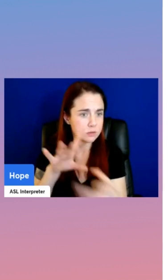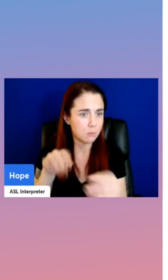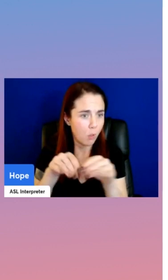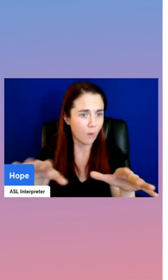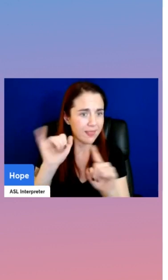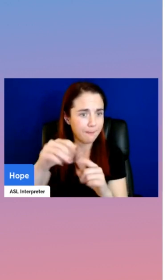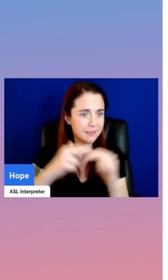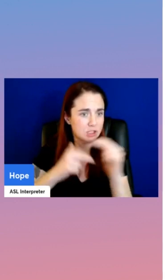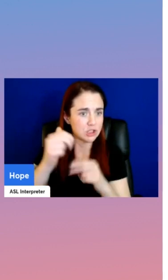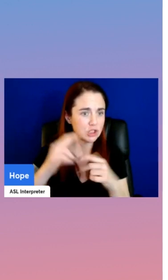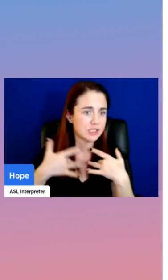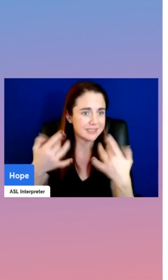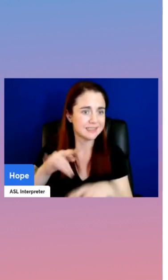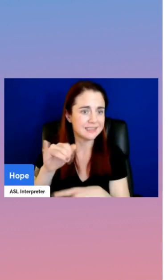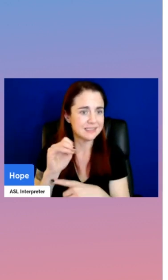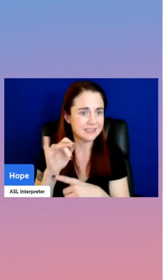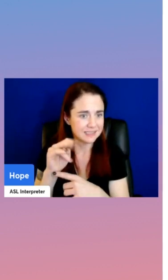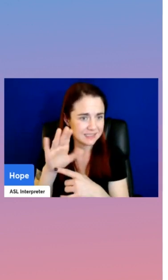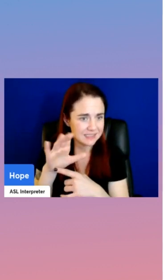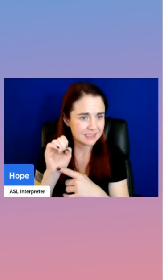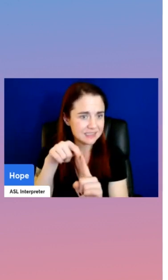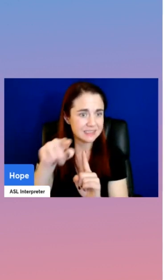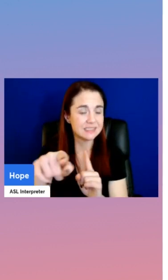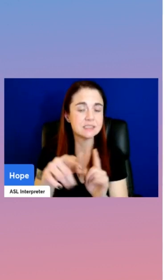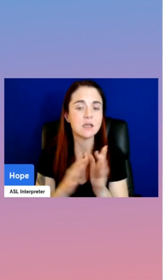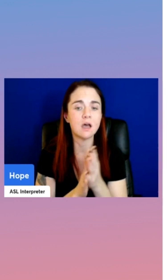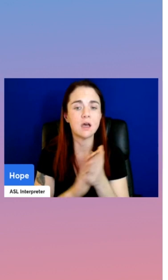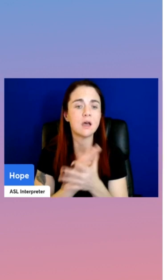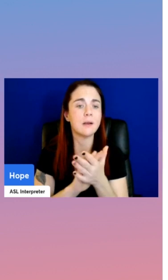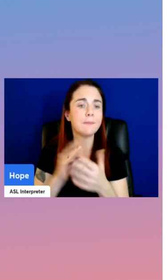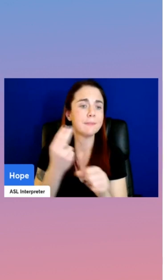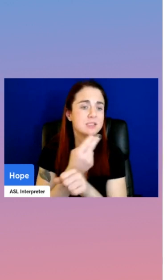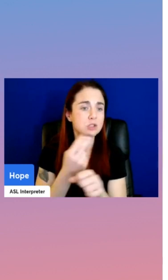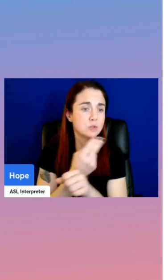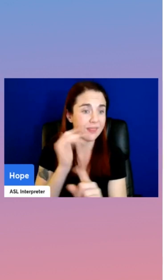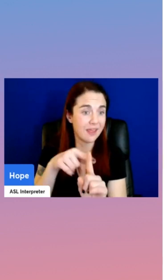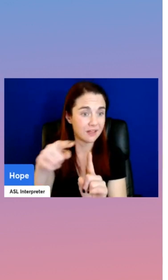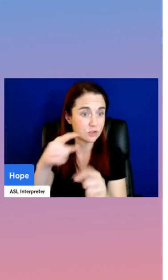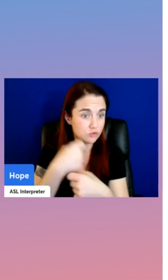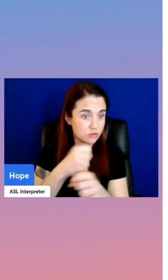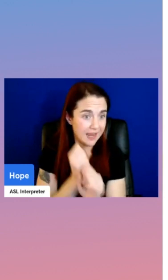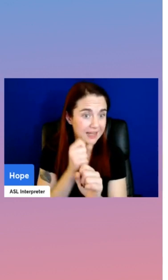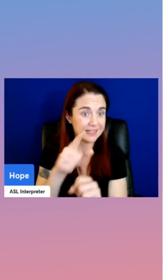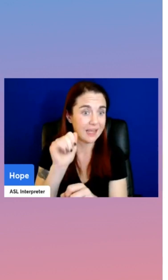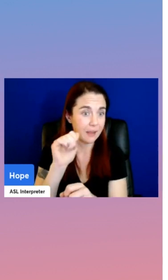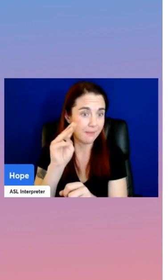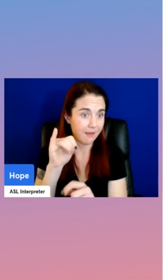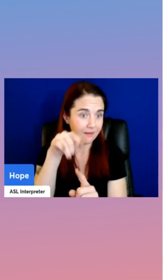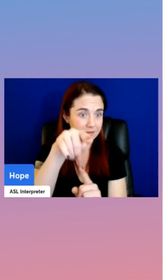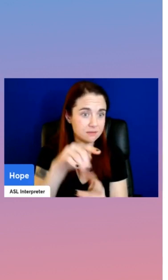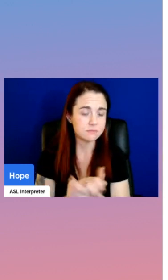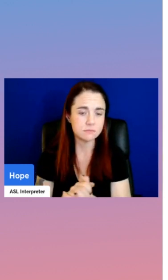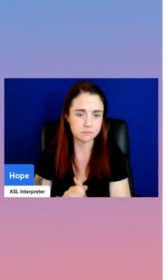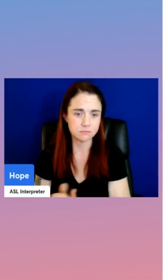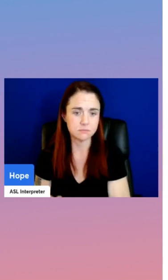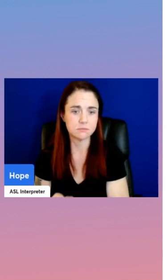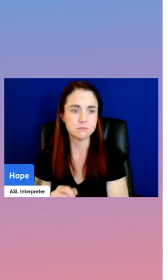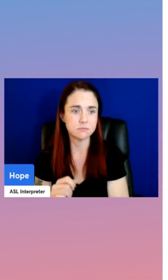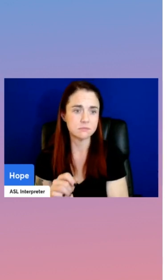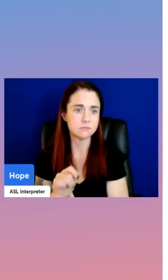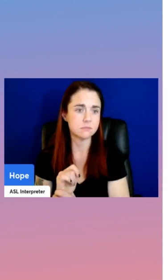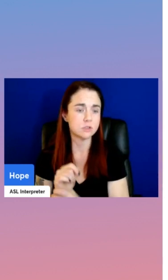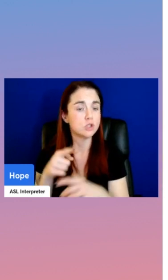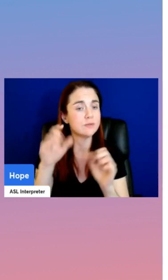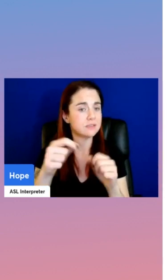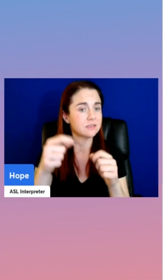builder instance, which will be an ephemeral instance which will be used to create the AMIs. Here you can specify all